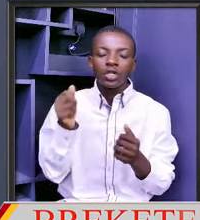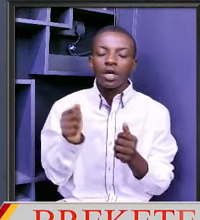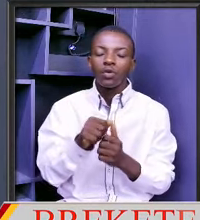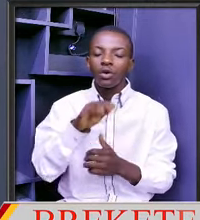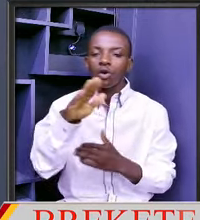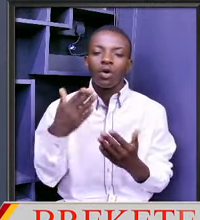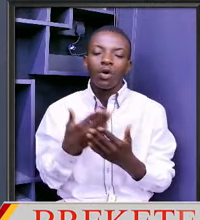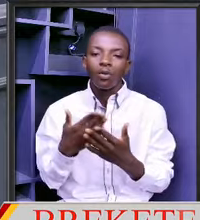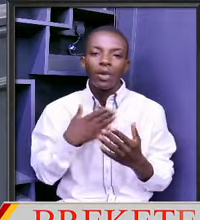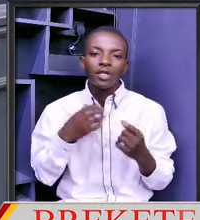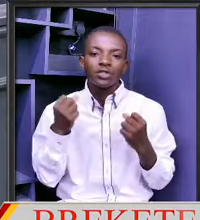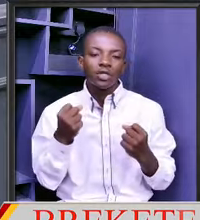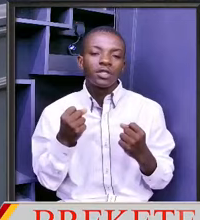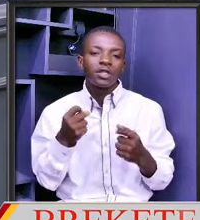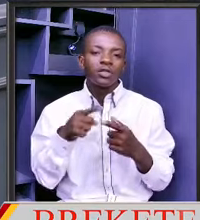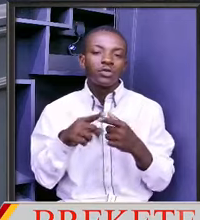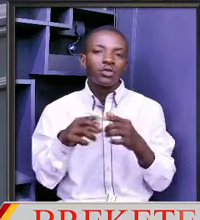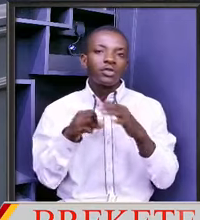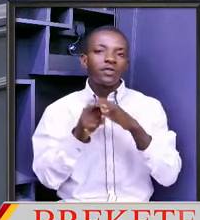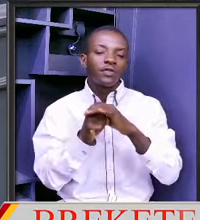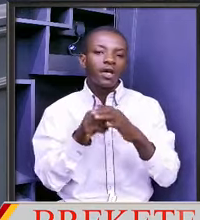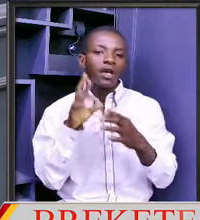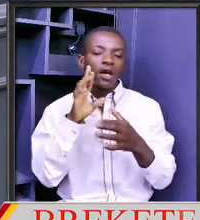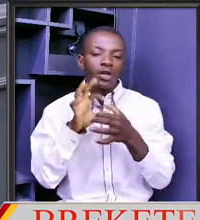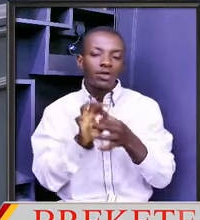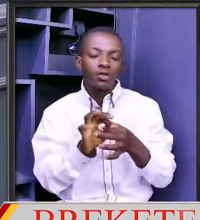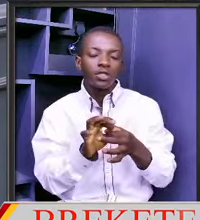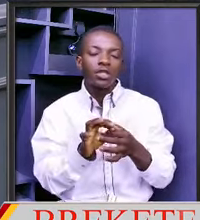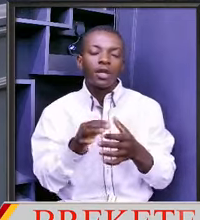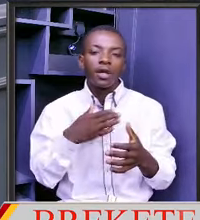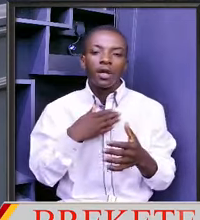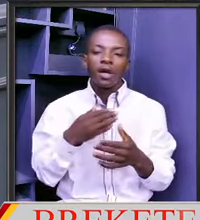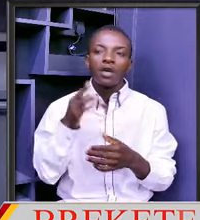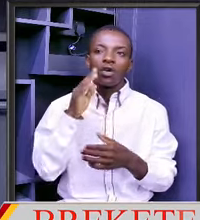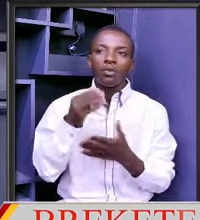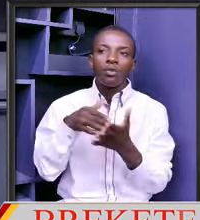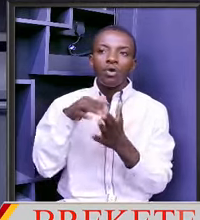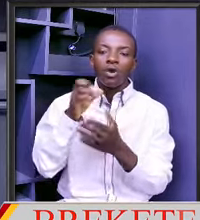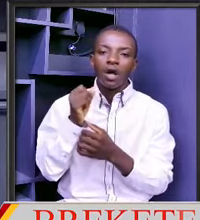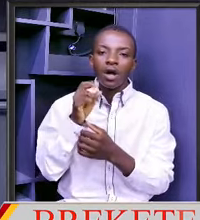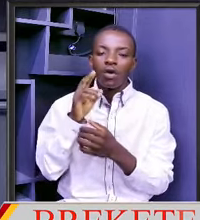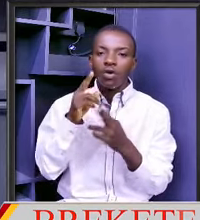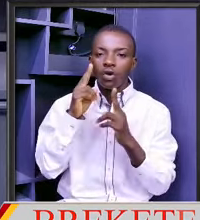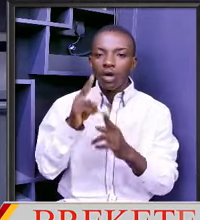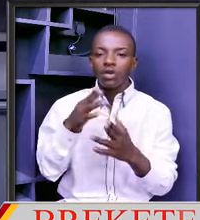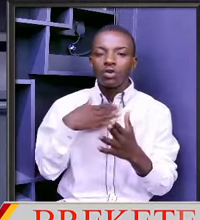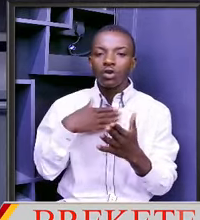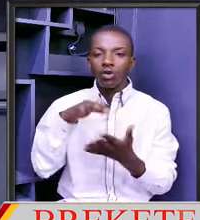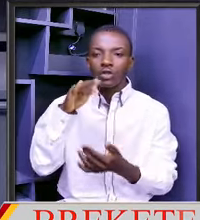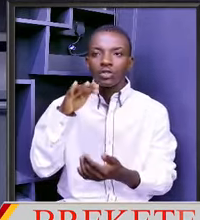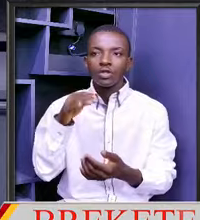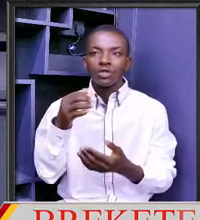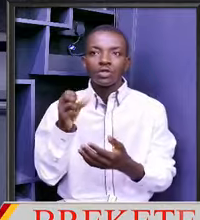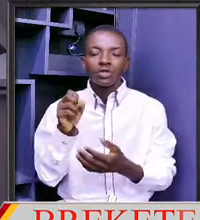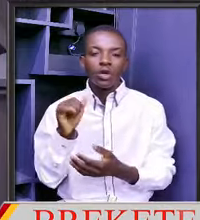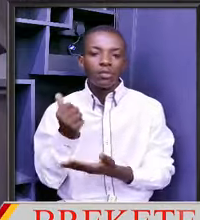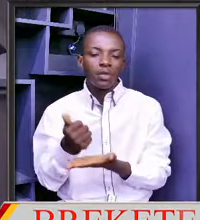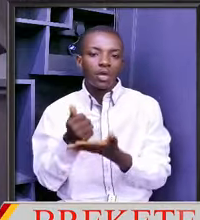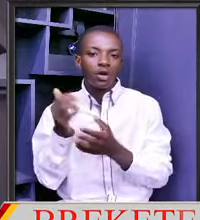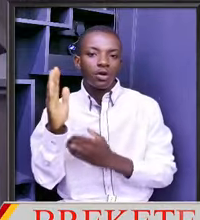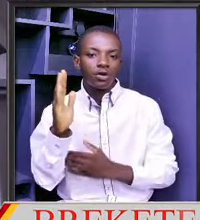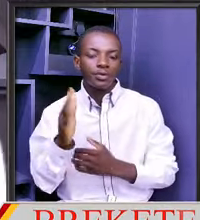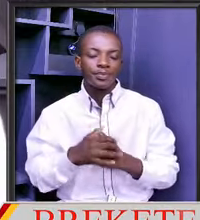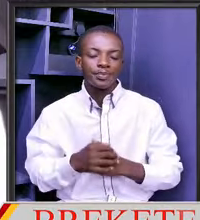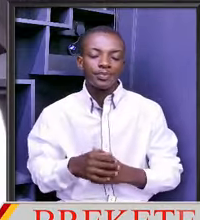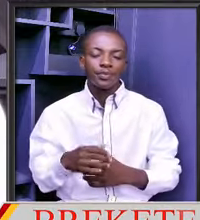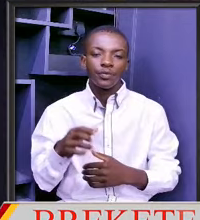serve Nigeria with all my strength, to defend her unity, and uphold her honor and glory. So help